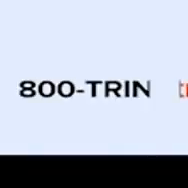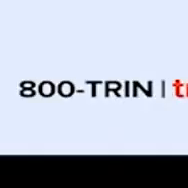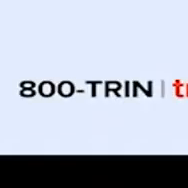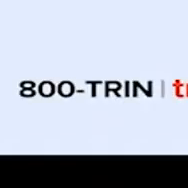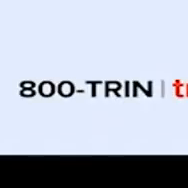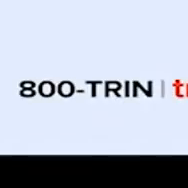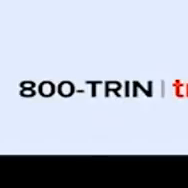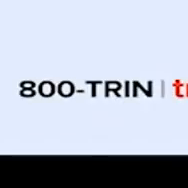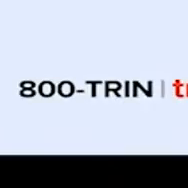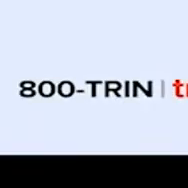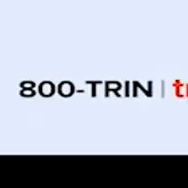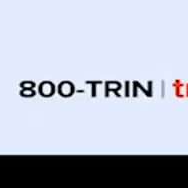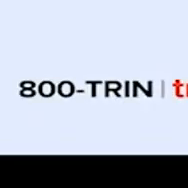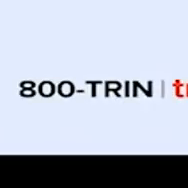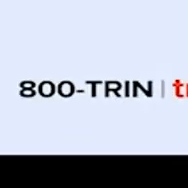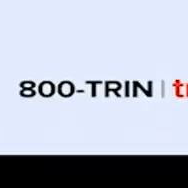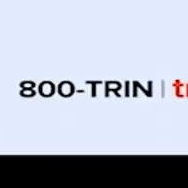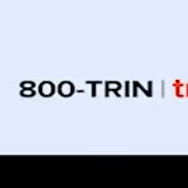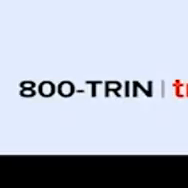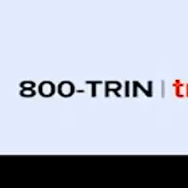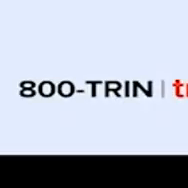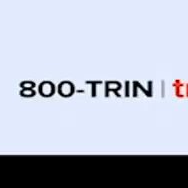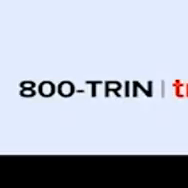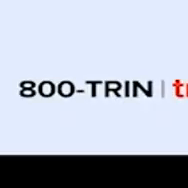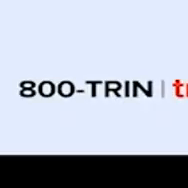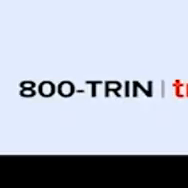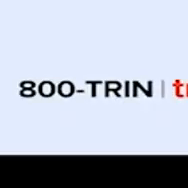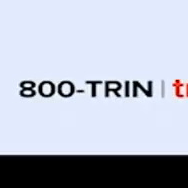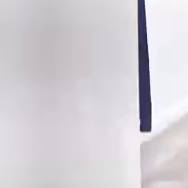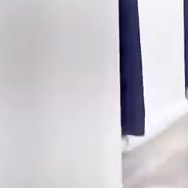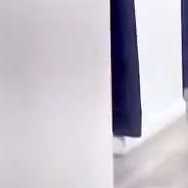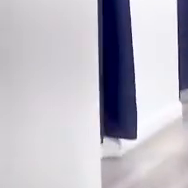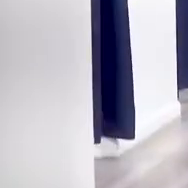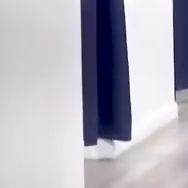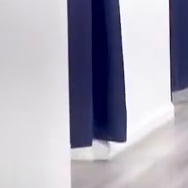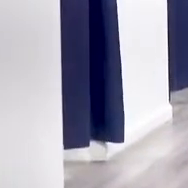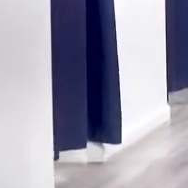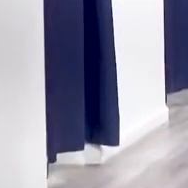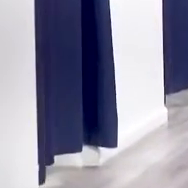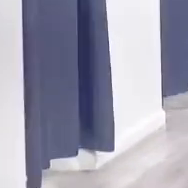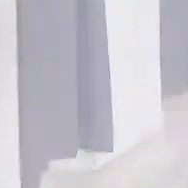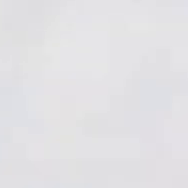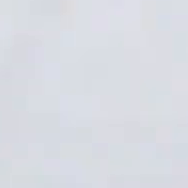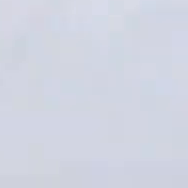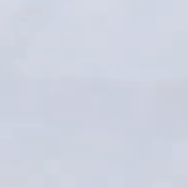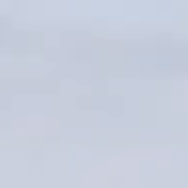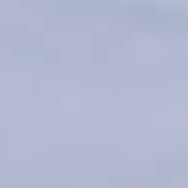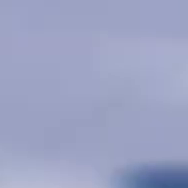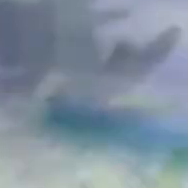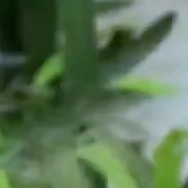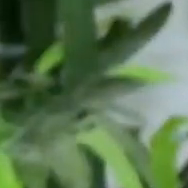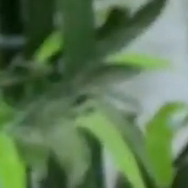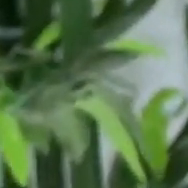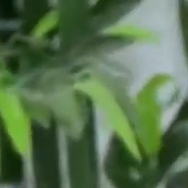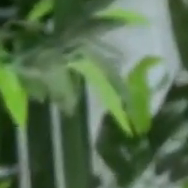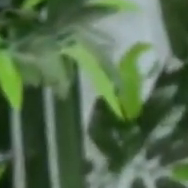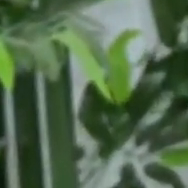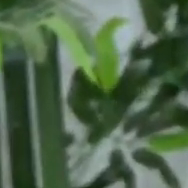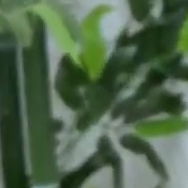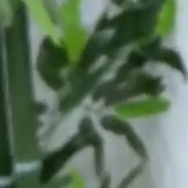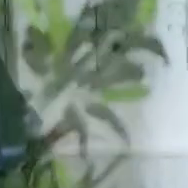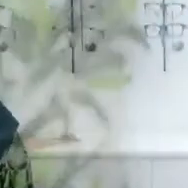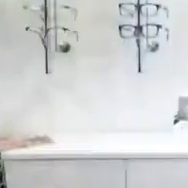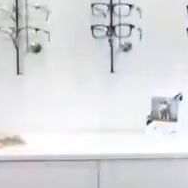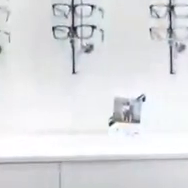Trinry, premier insurance coverage for less. When we started our eye care journey, our goal was to make